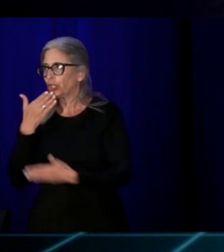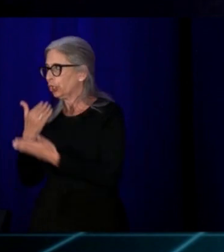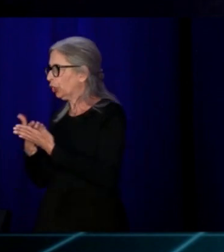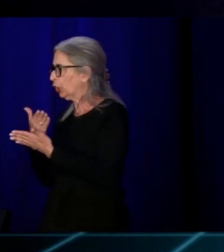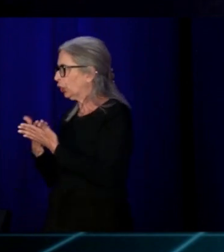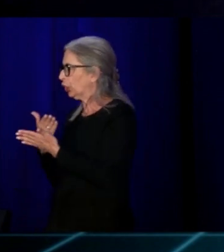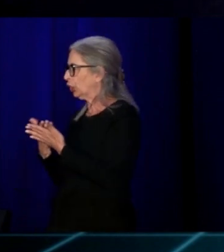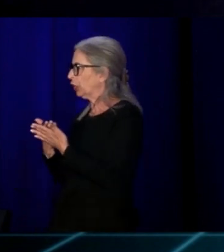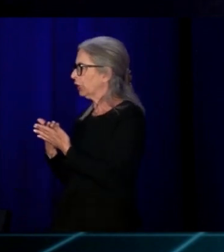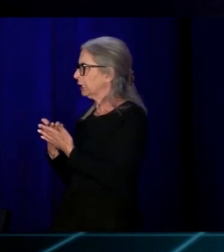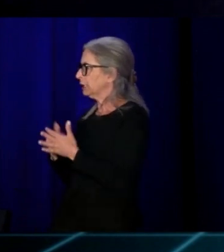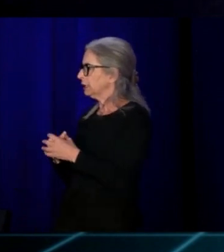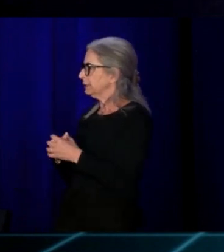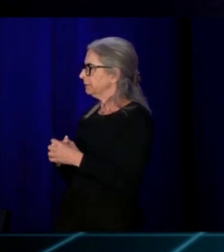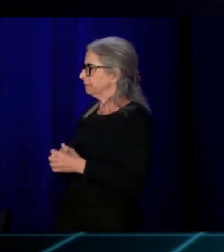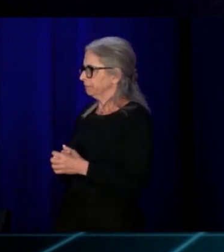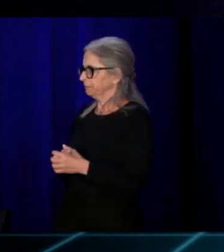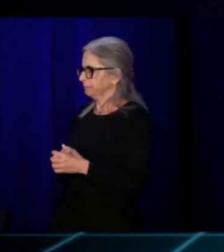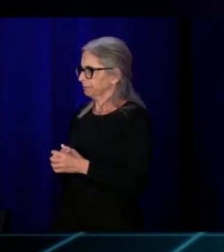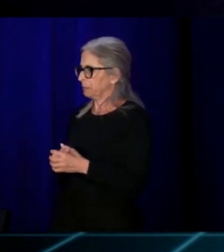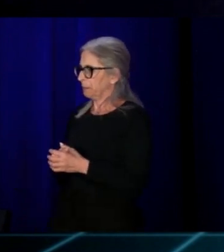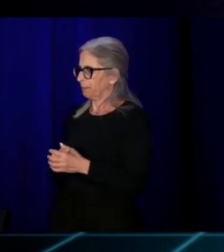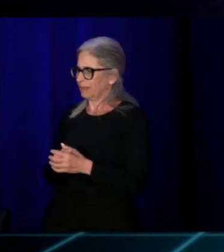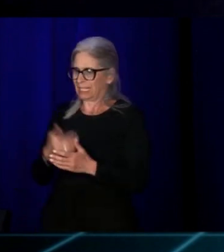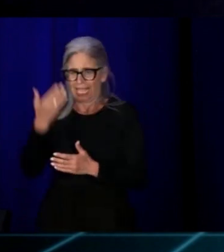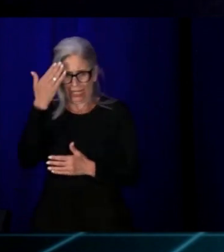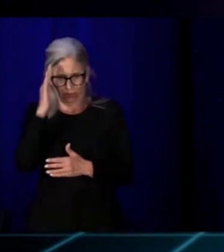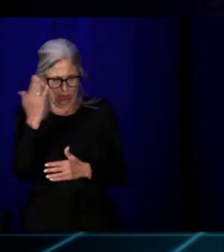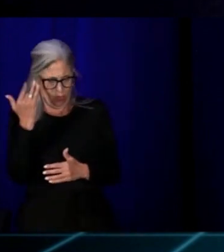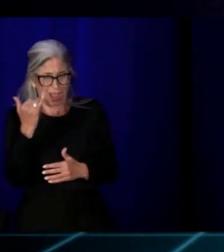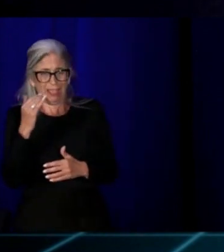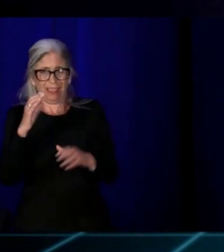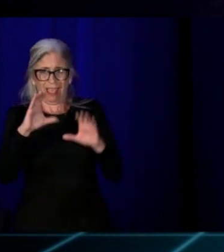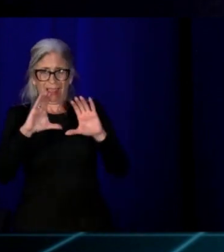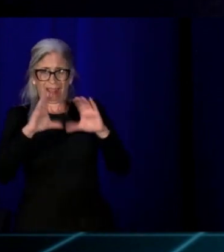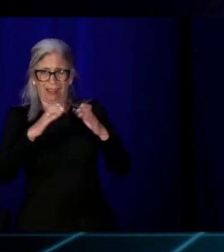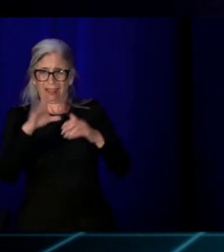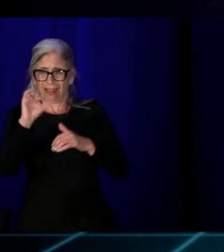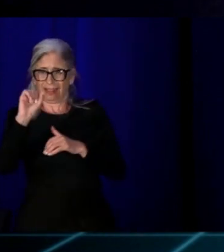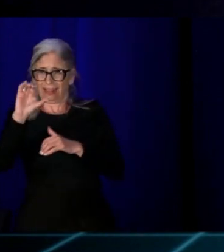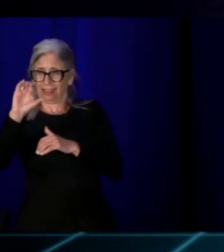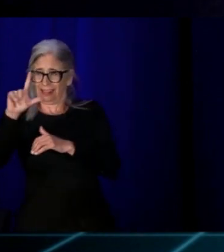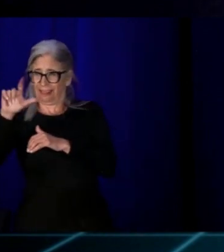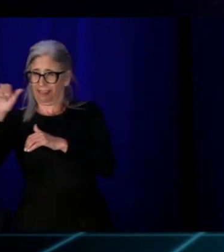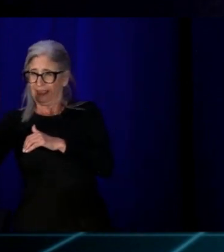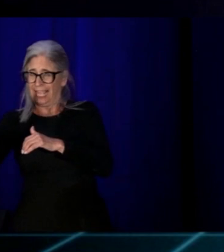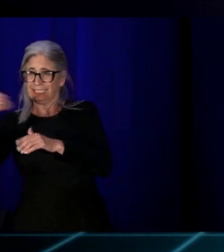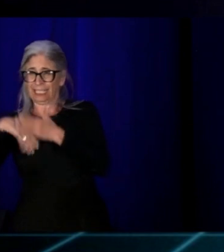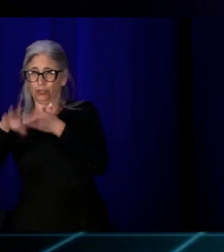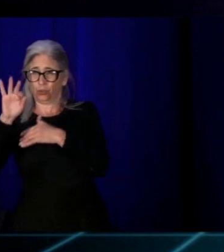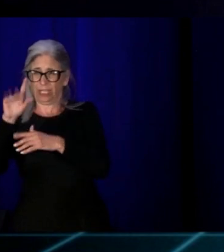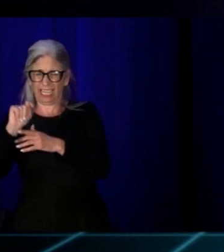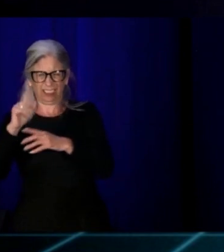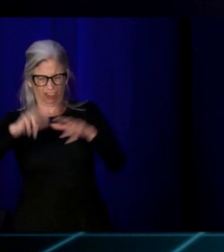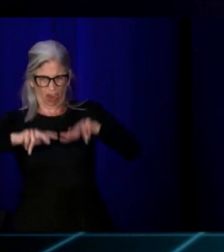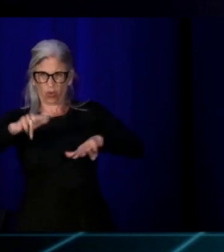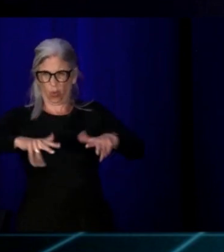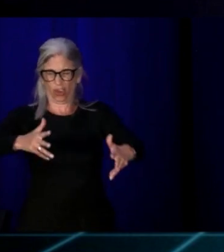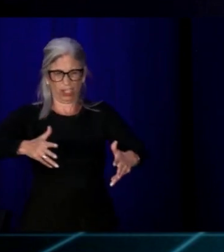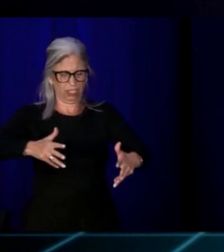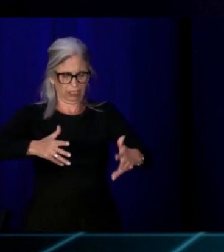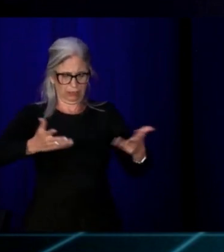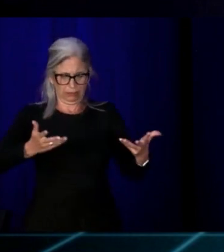anymore? You know what? I don't know. So classes in React were actually really, really awkward. There was like component did